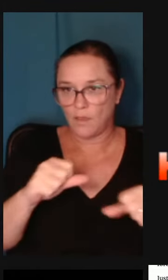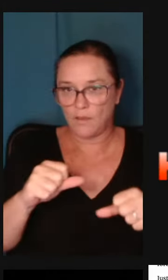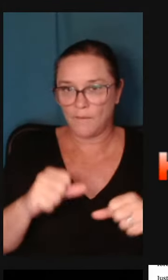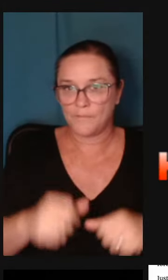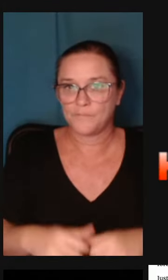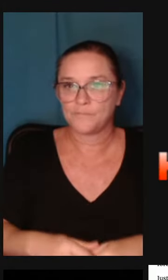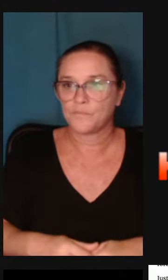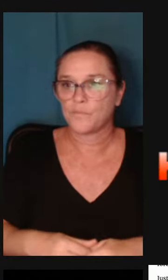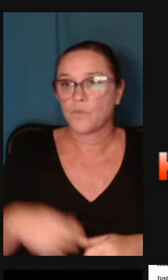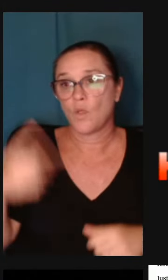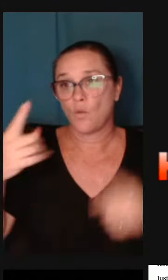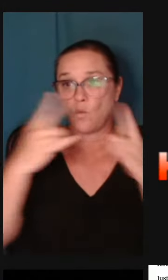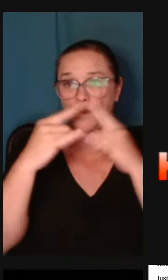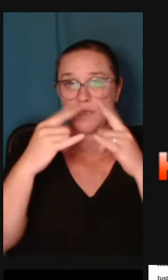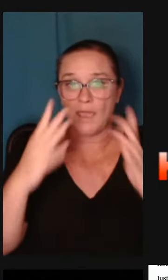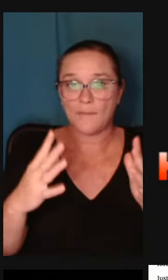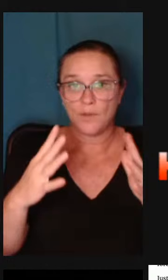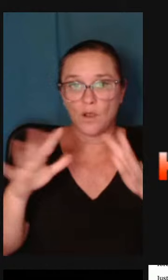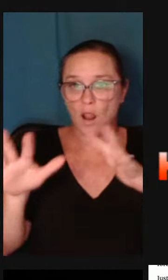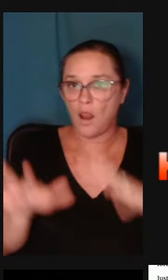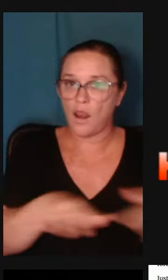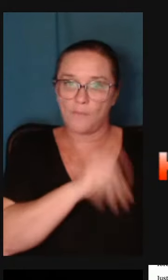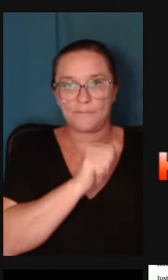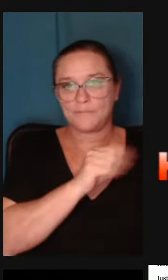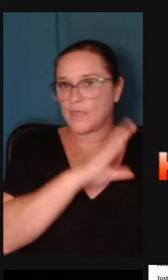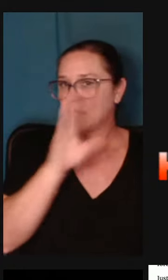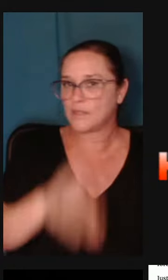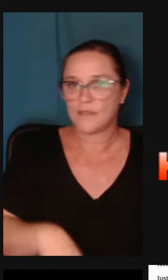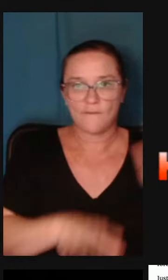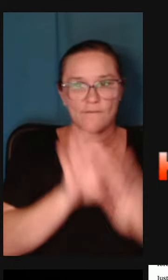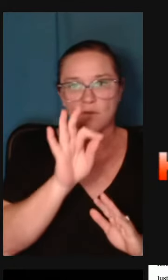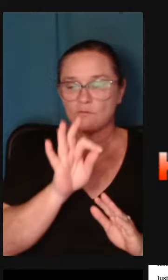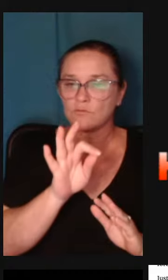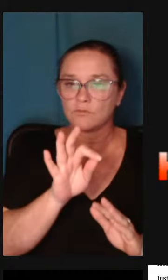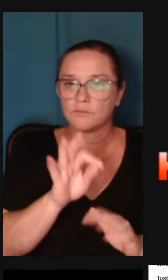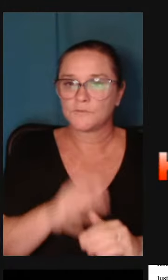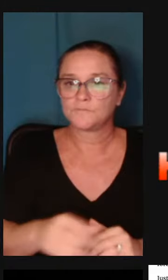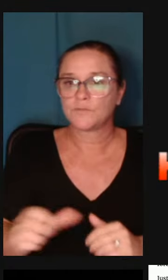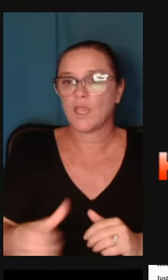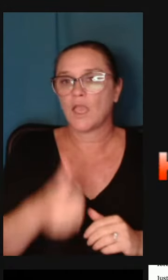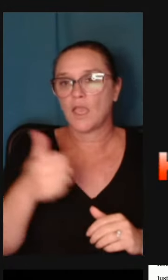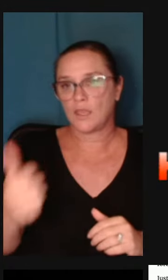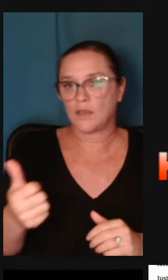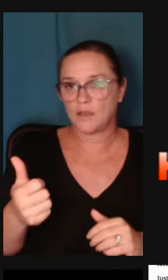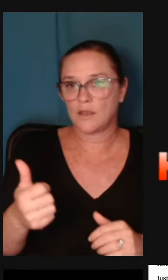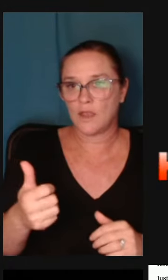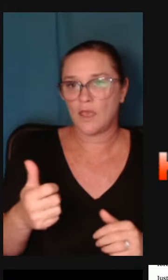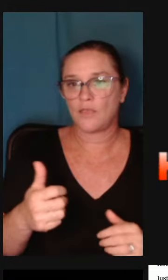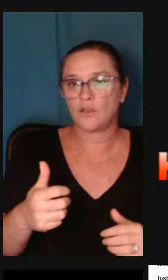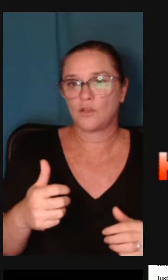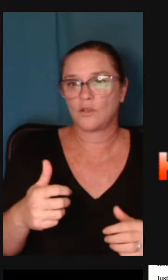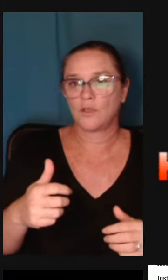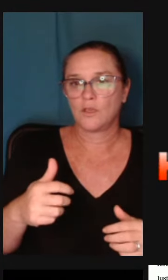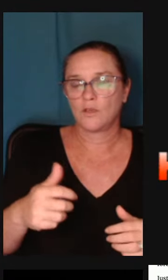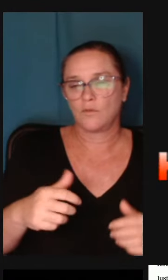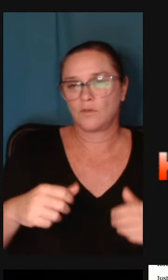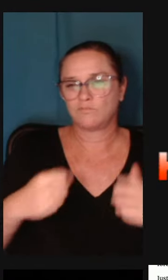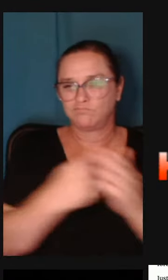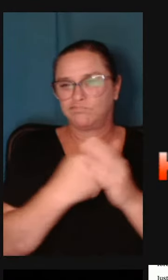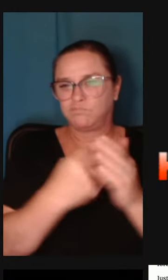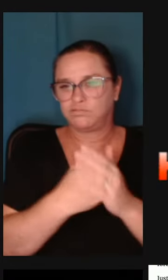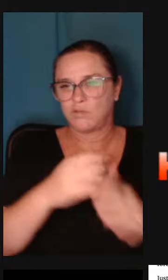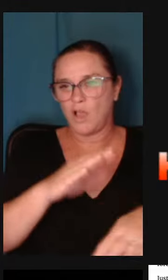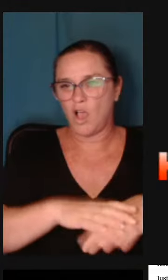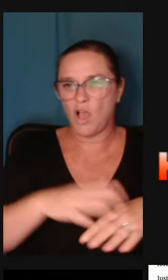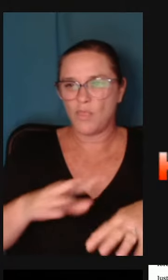They note one camper was swept out and never found. Another was drowned or battered to death by the waves.